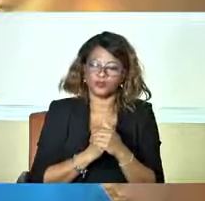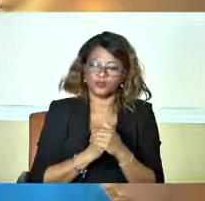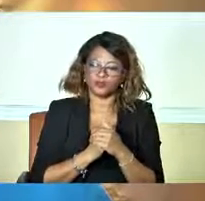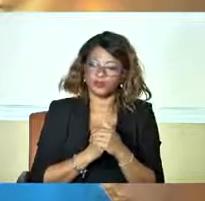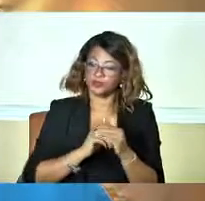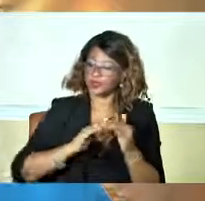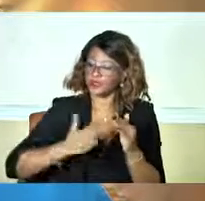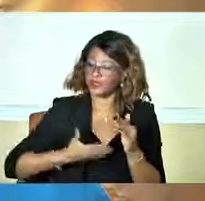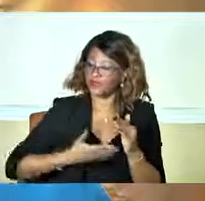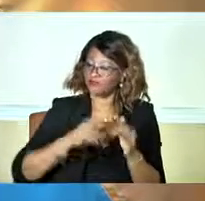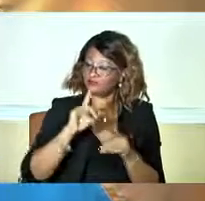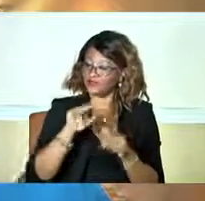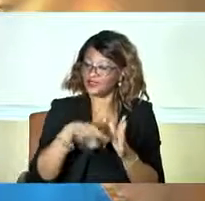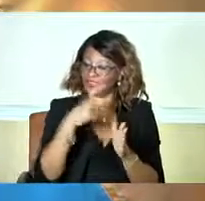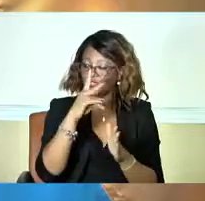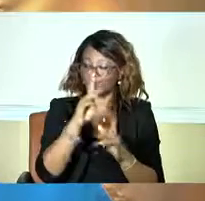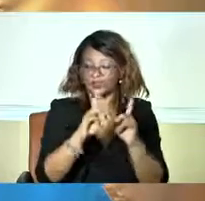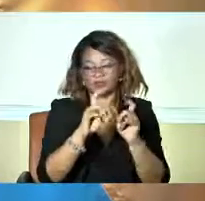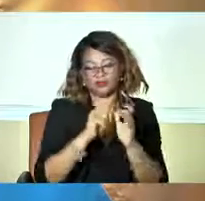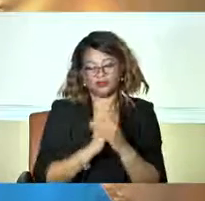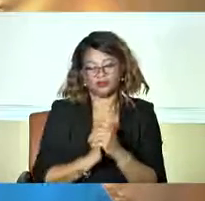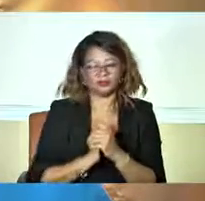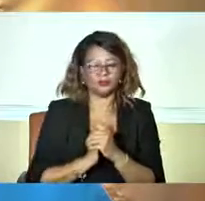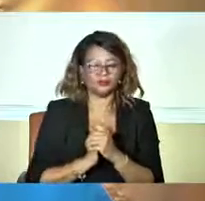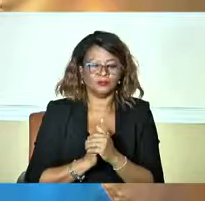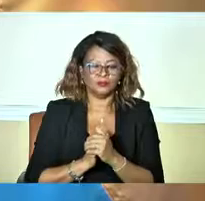invited to ask your second question.